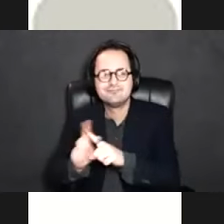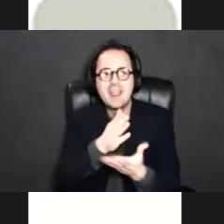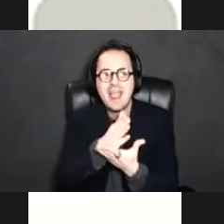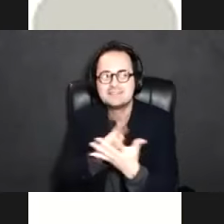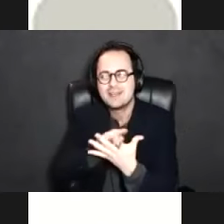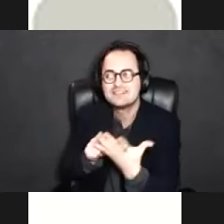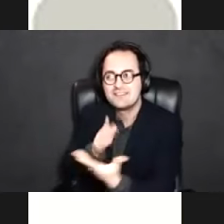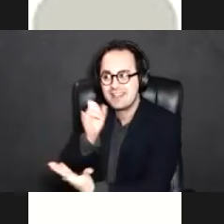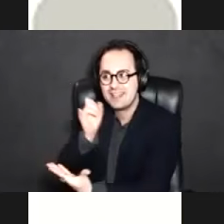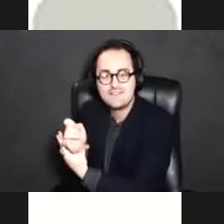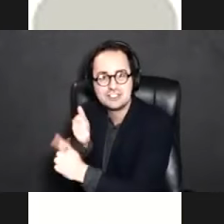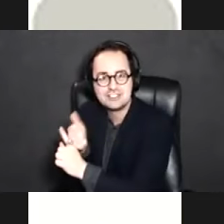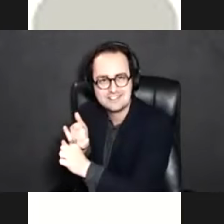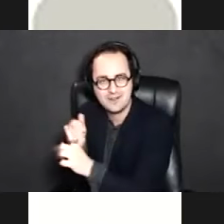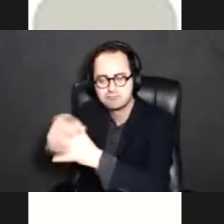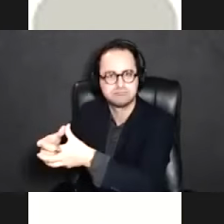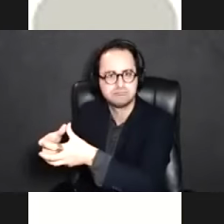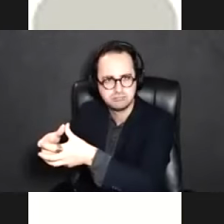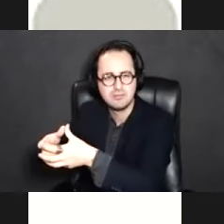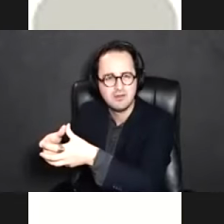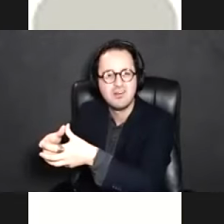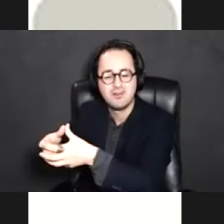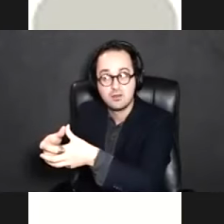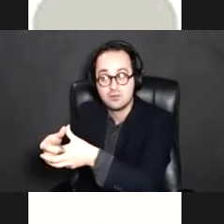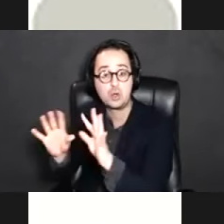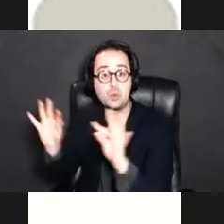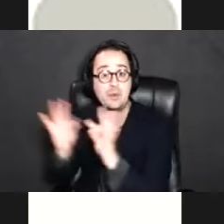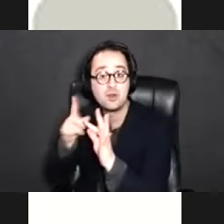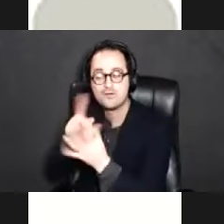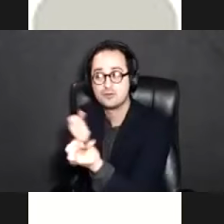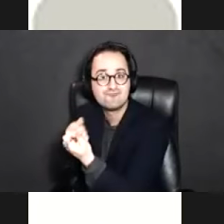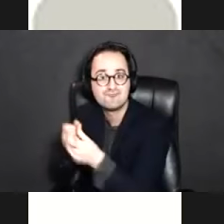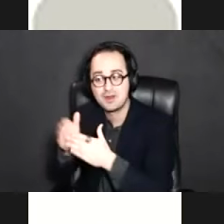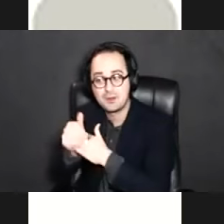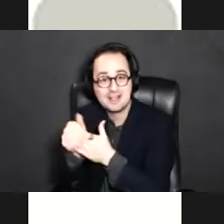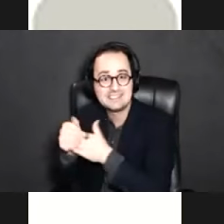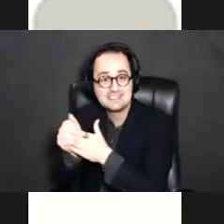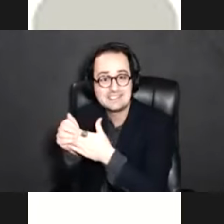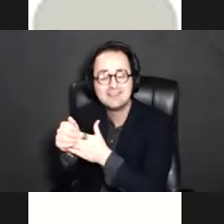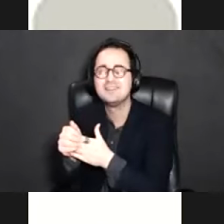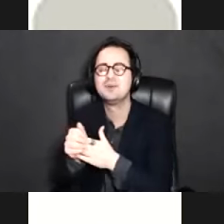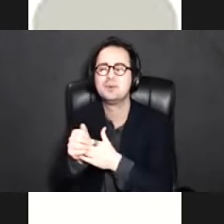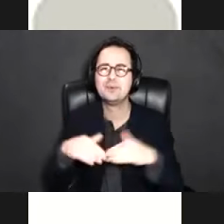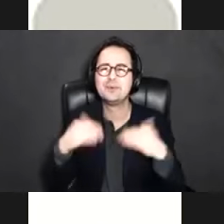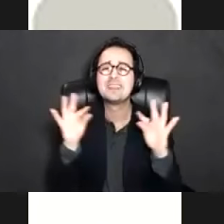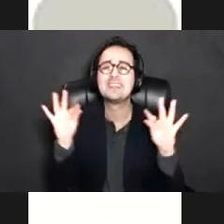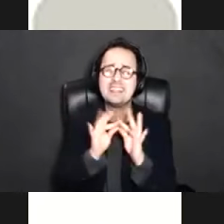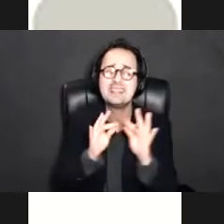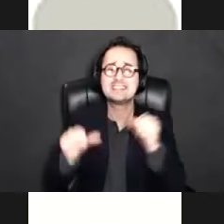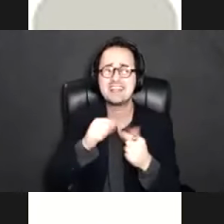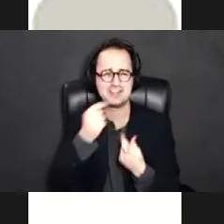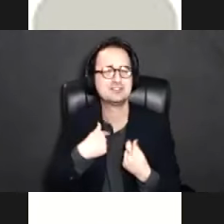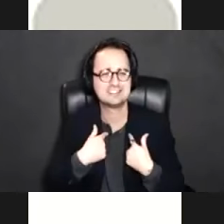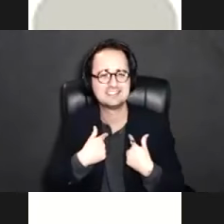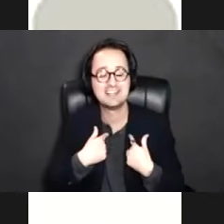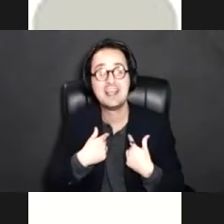intervention that are critical for driving plasticity is a key scientific interest of mine. Now,